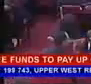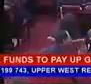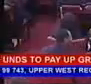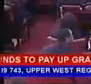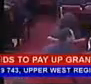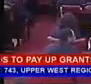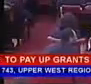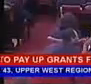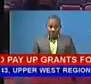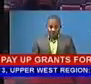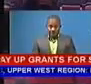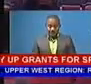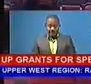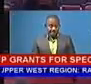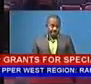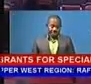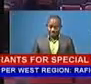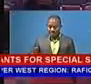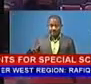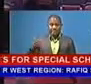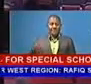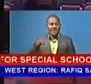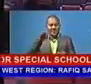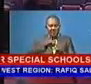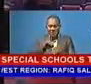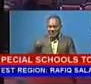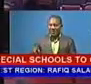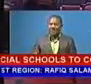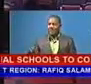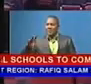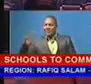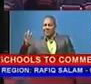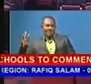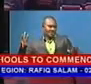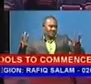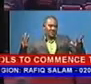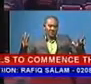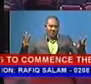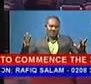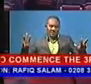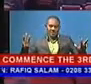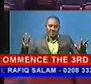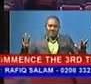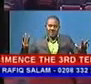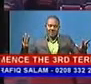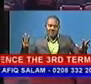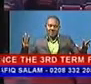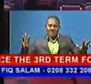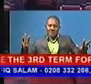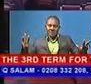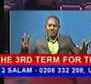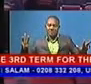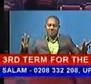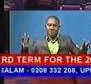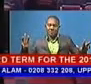Very well. By majority of 6-3, answer Owusu and Iyabwaji, yes,